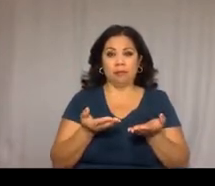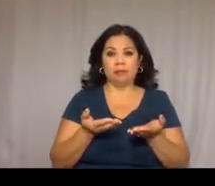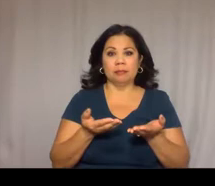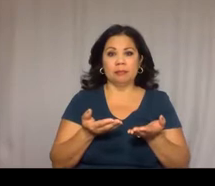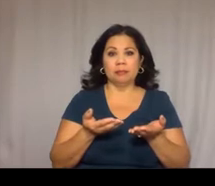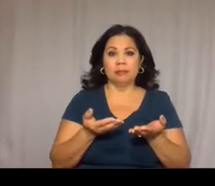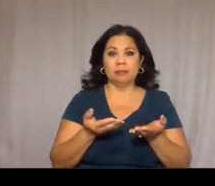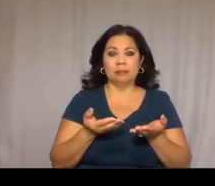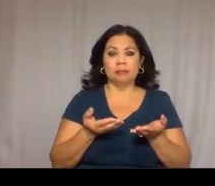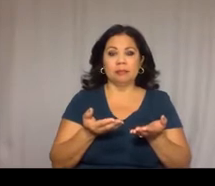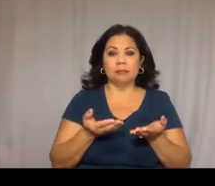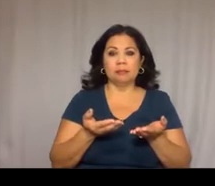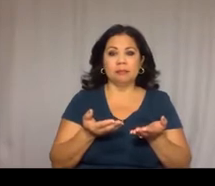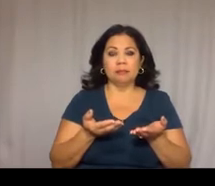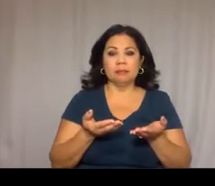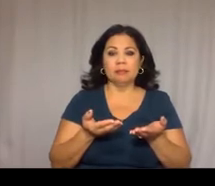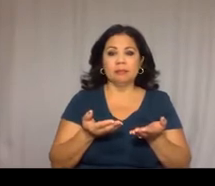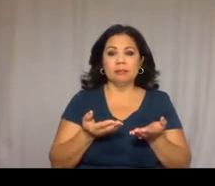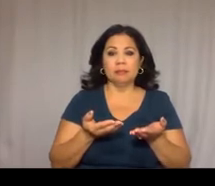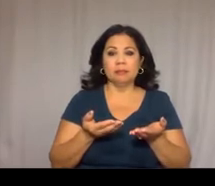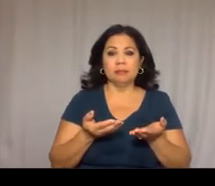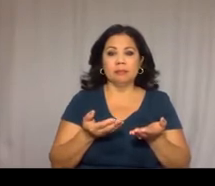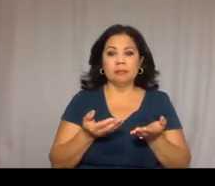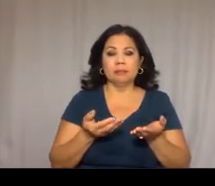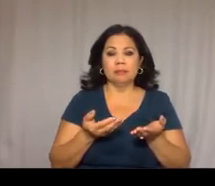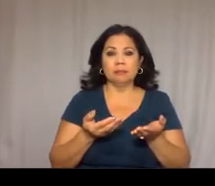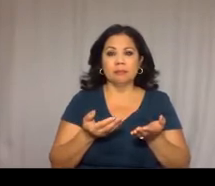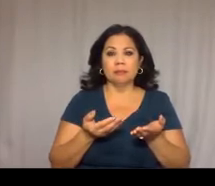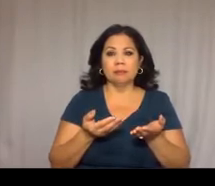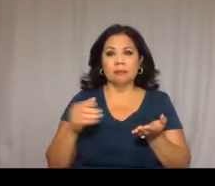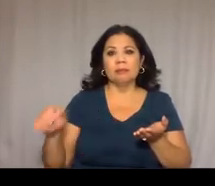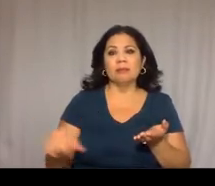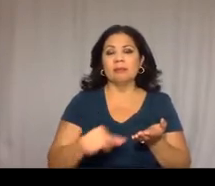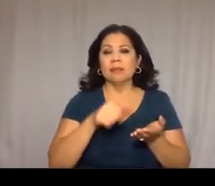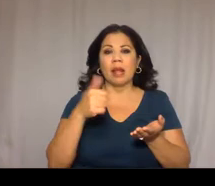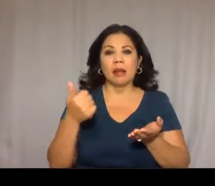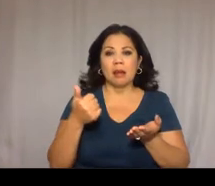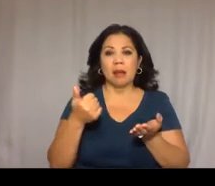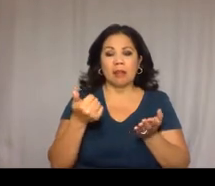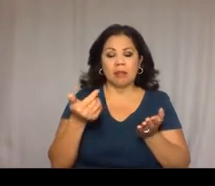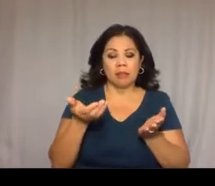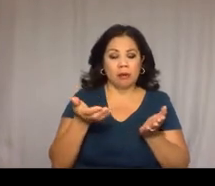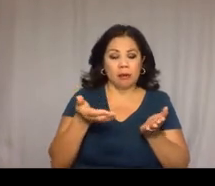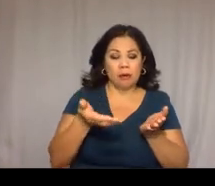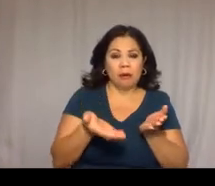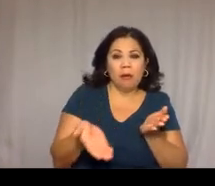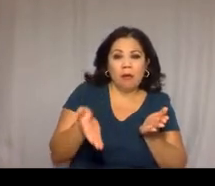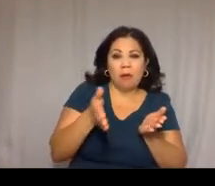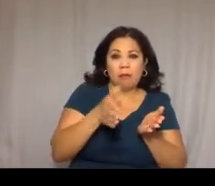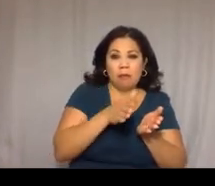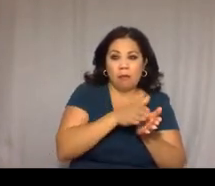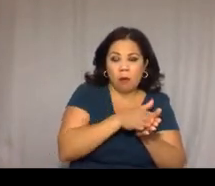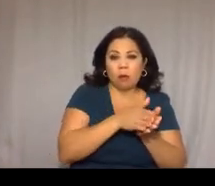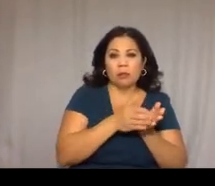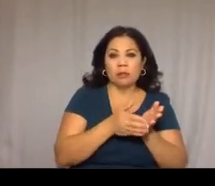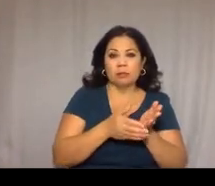bit. And then you're going to do another fold. You're going to take, this time, the bottom here, fold it up